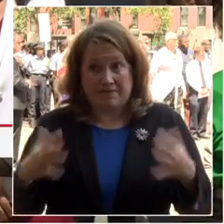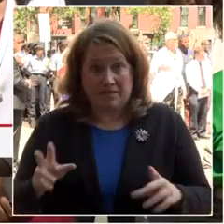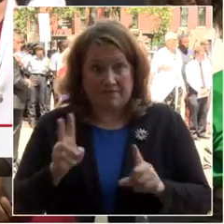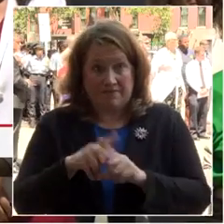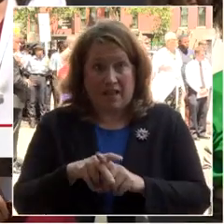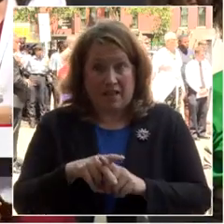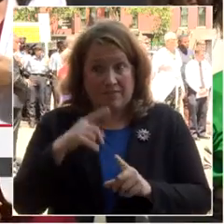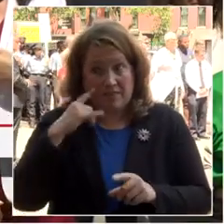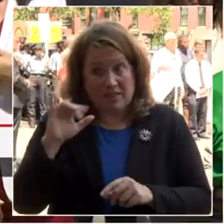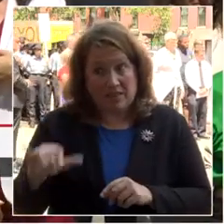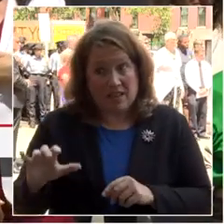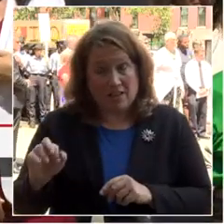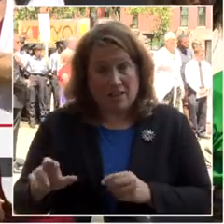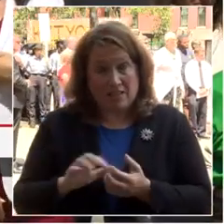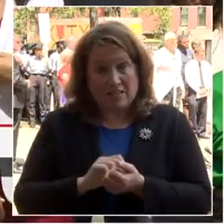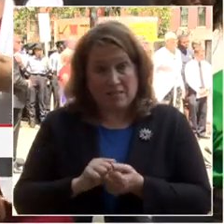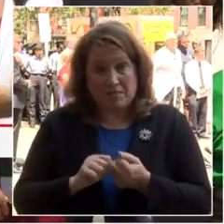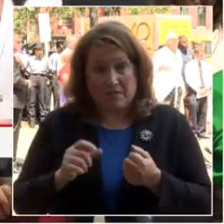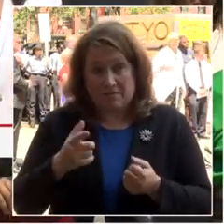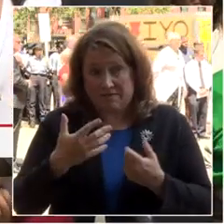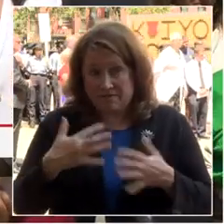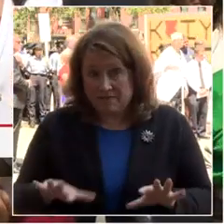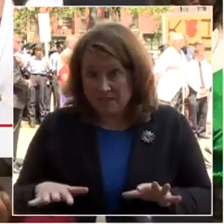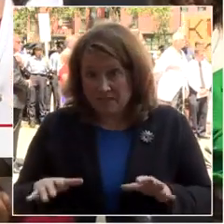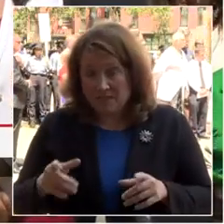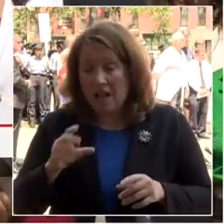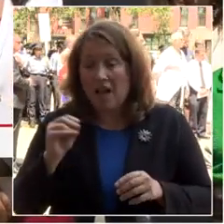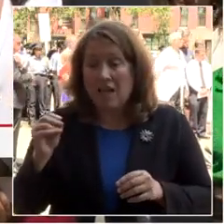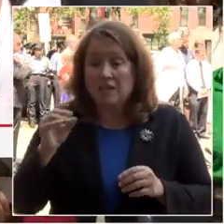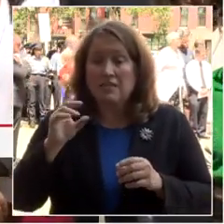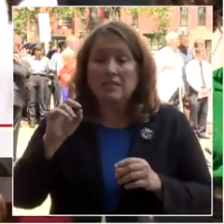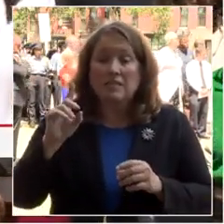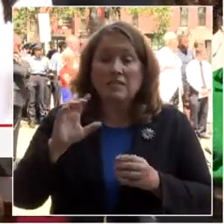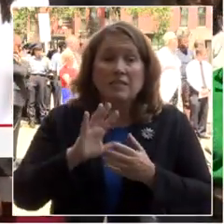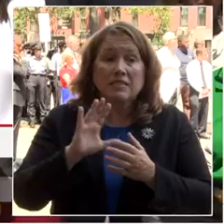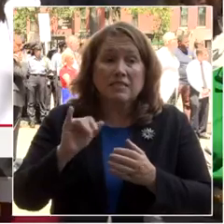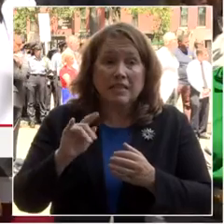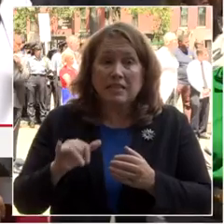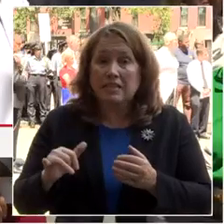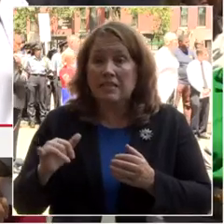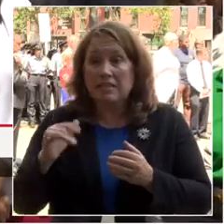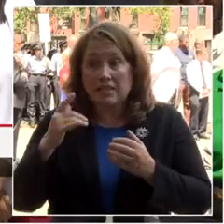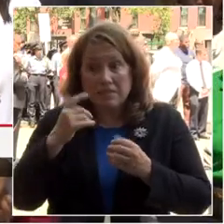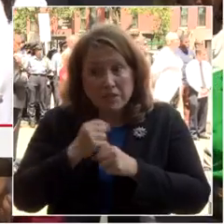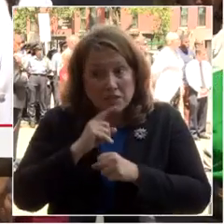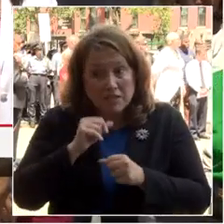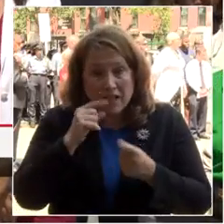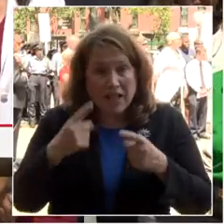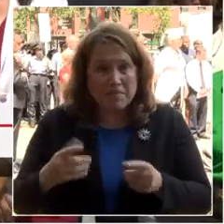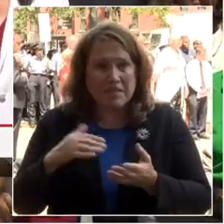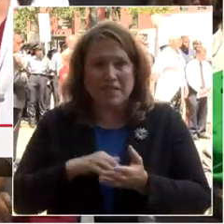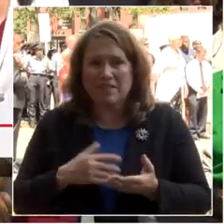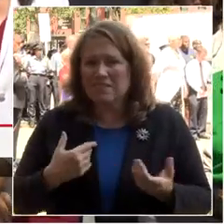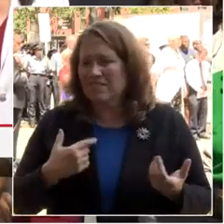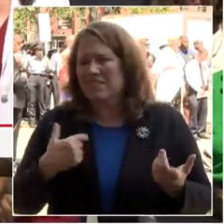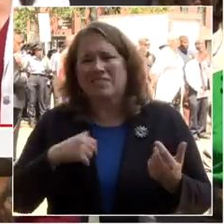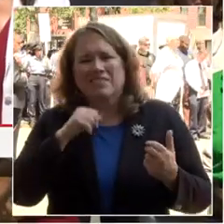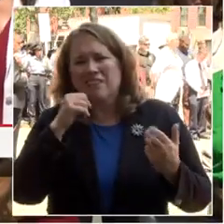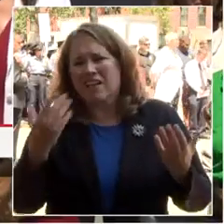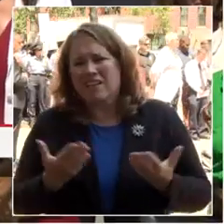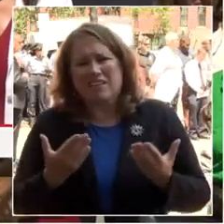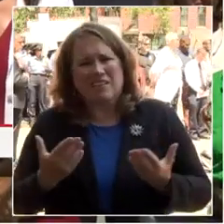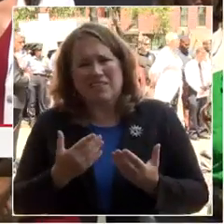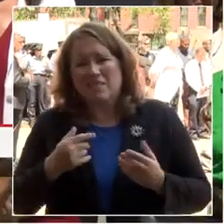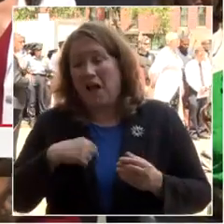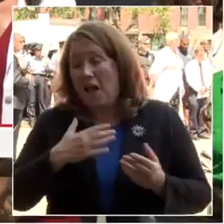is there anything that the city's doing to make sure that won't happen again? Again, it's really too early for us to talk. And so I'm happy to do it,